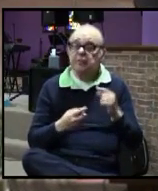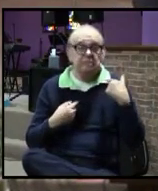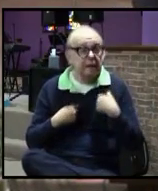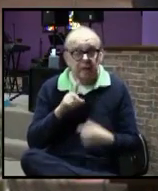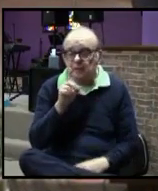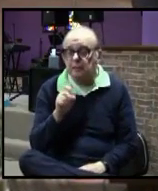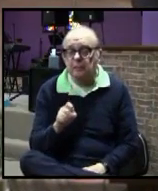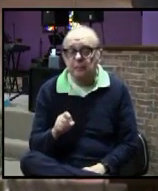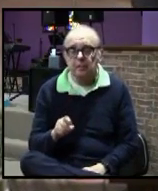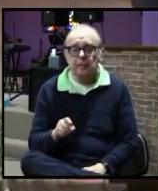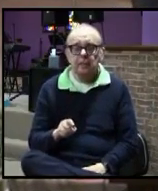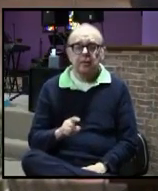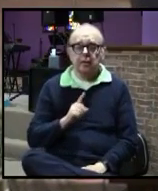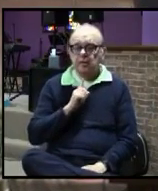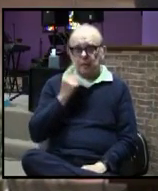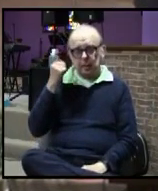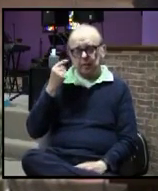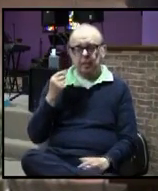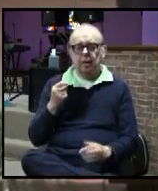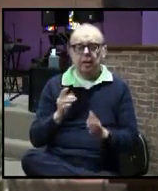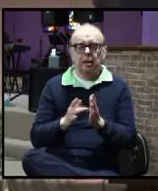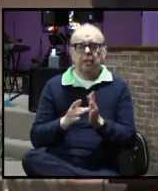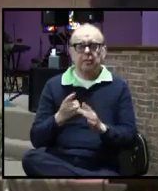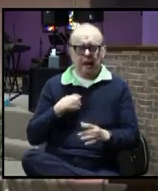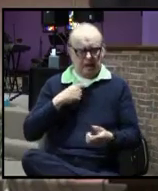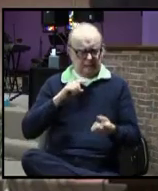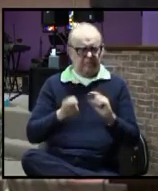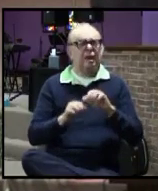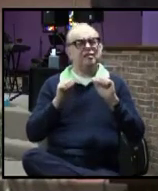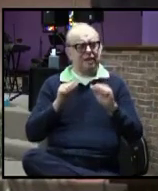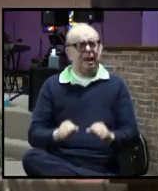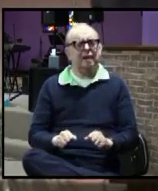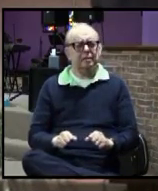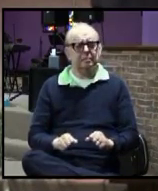me? Do you really think that he means I can change?